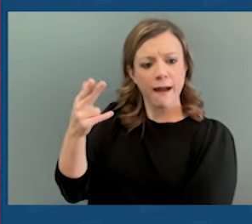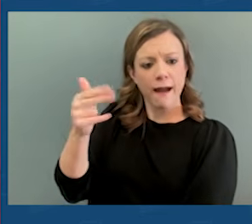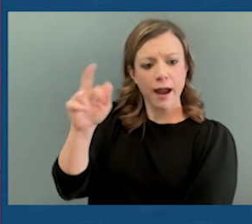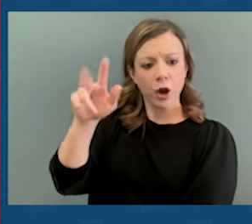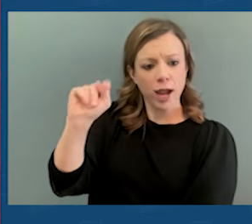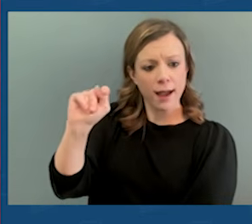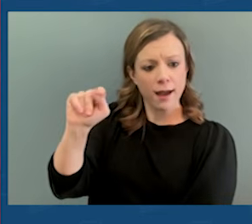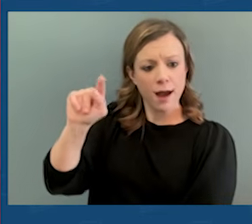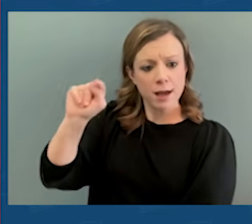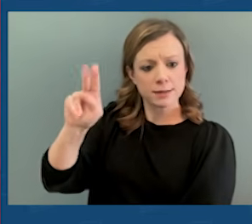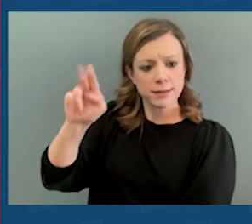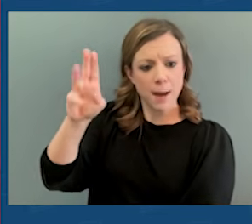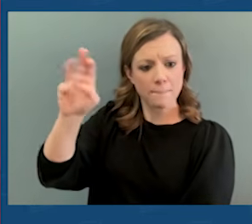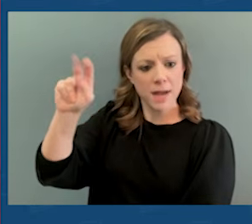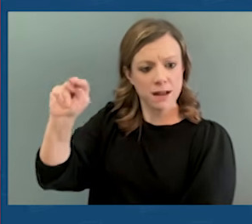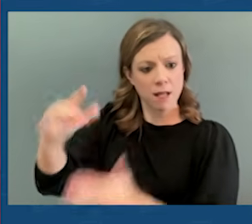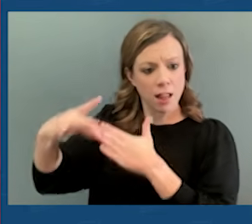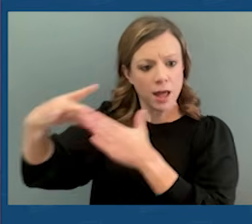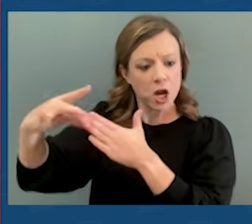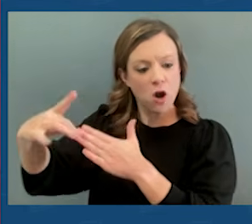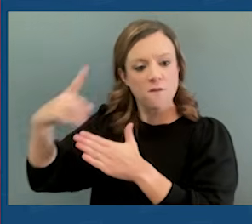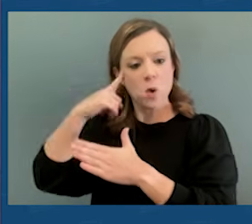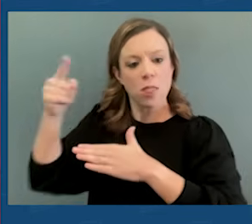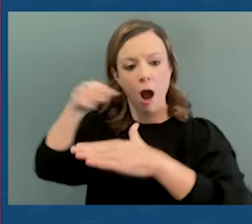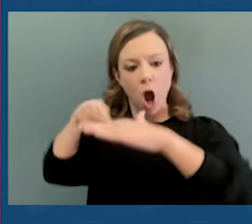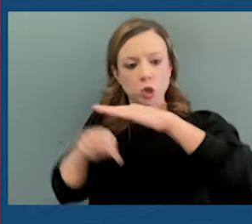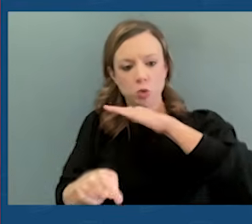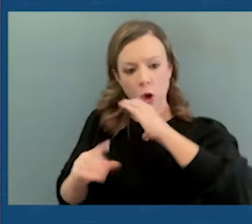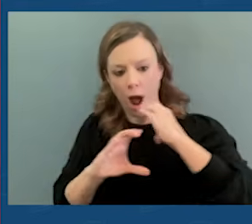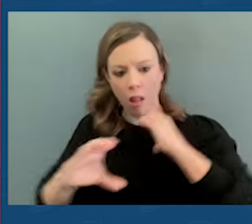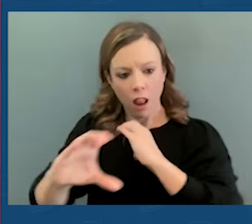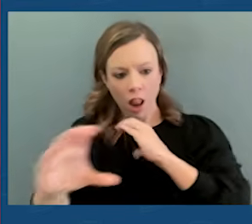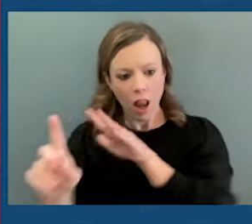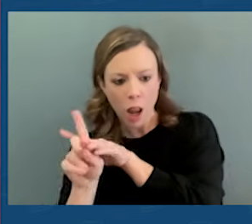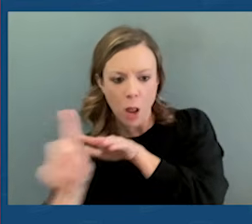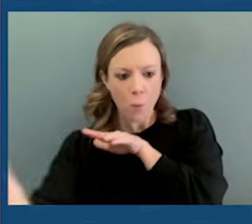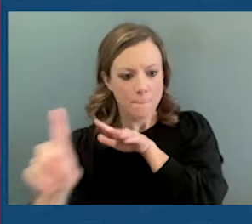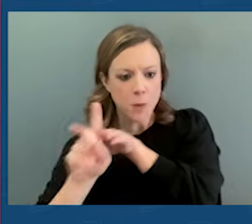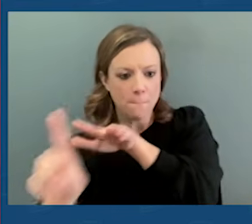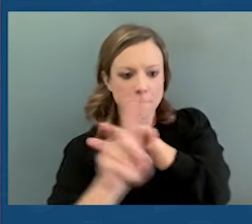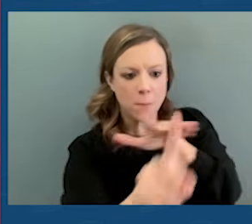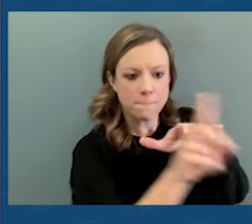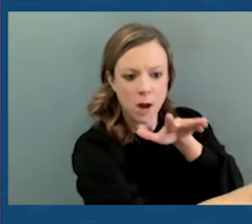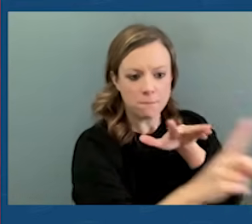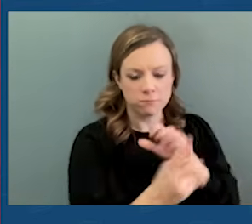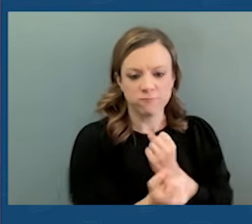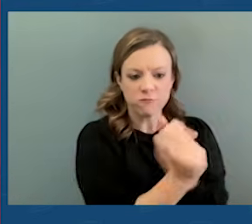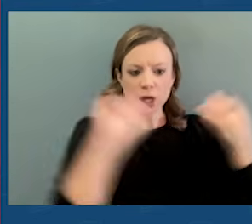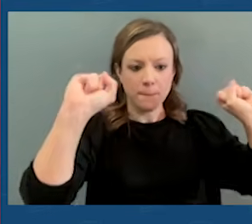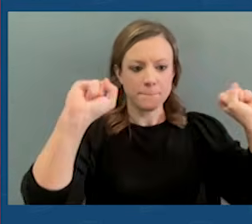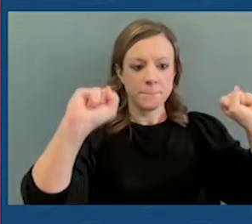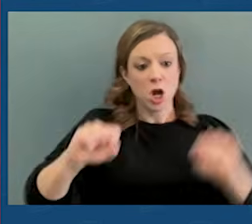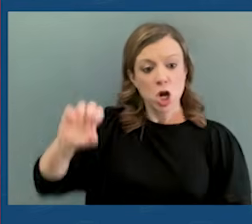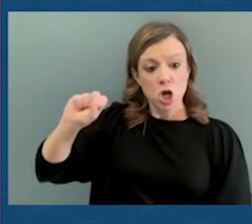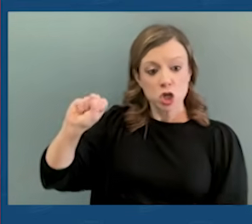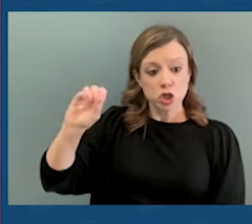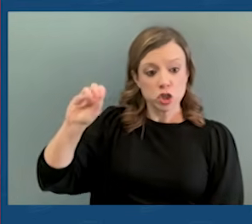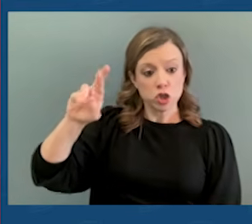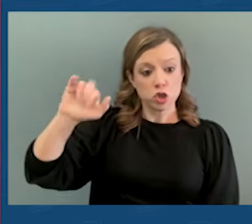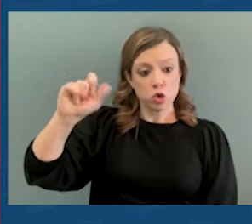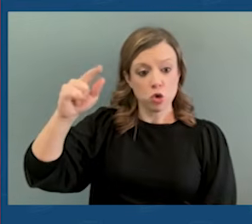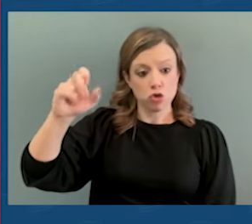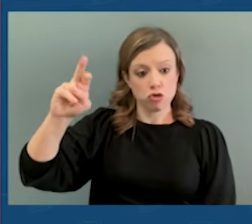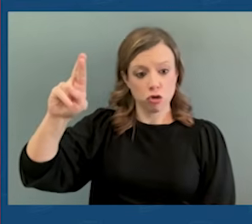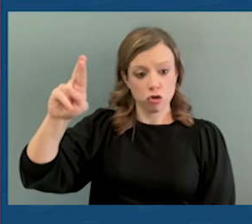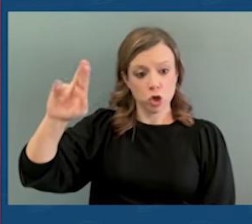conductor of the Underground Railroad, buried up in Auburn, New York, to Sojourner Truth, Frederick Douglass, and abolitionists